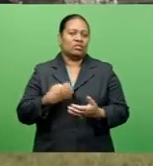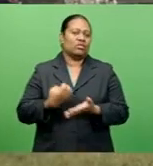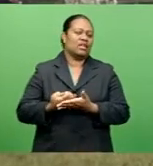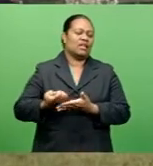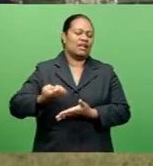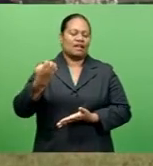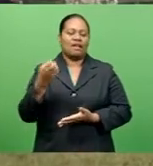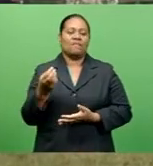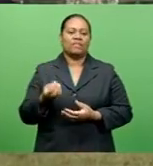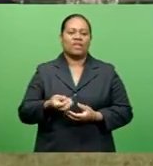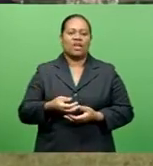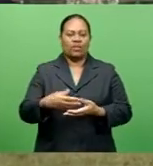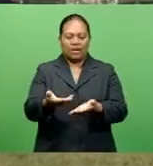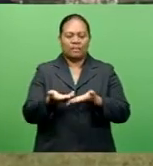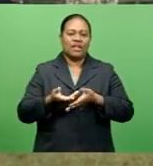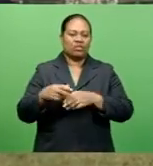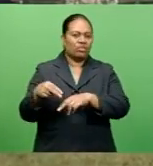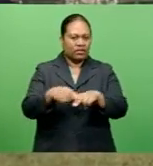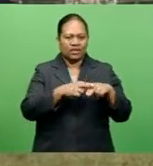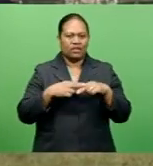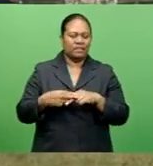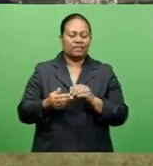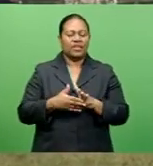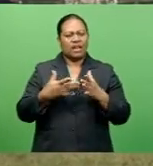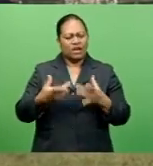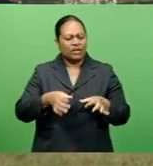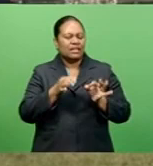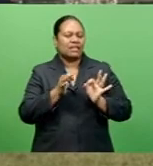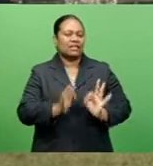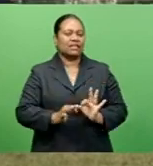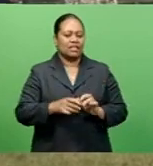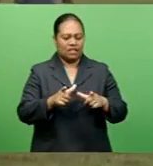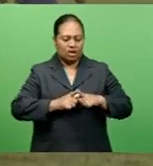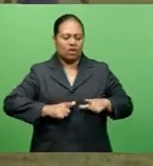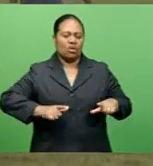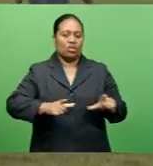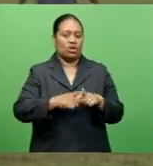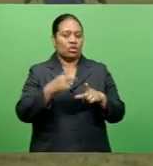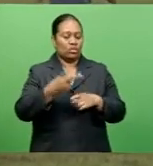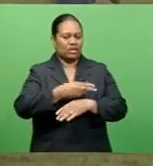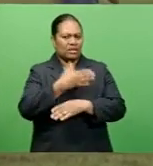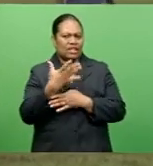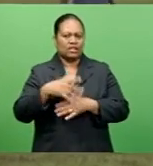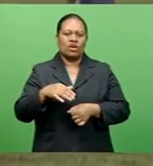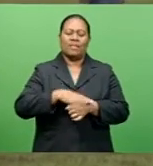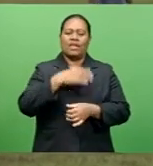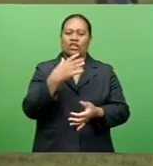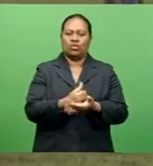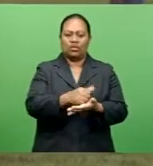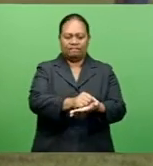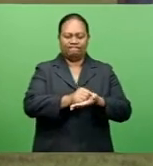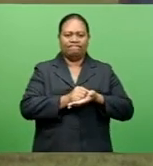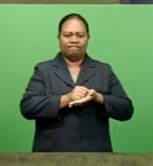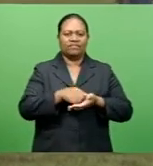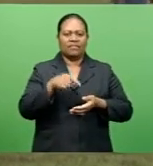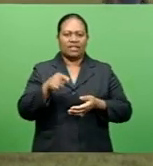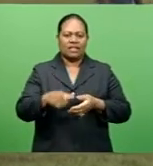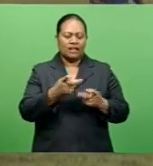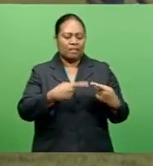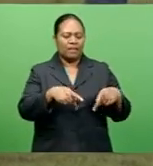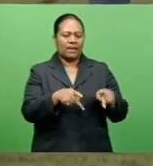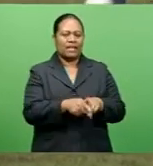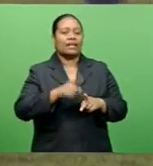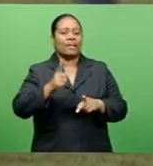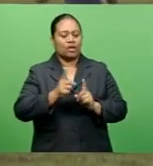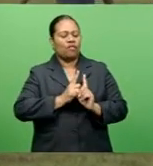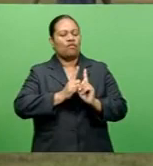the country. While Fiji awaits the bid decision, local districts have 2 days to secure the services of overseas players, but they have to